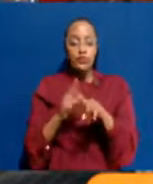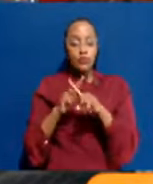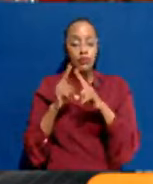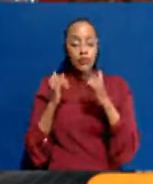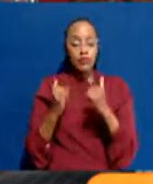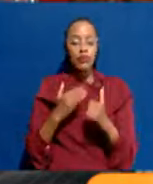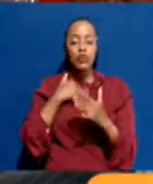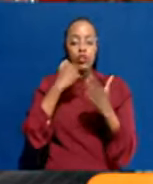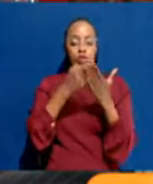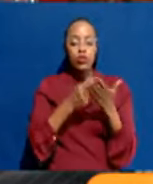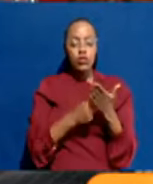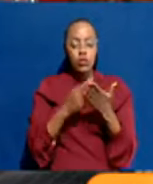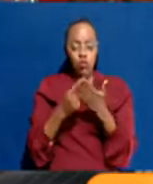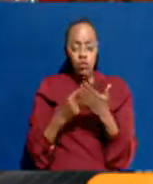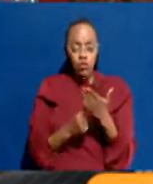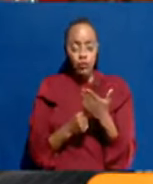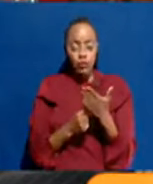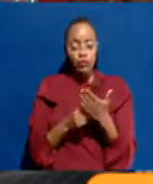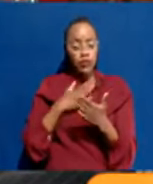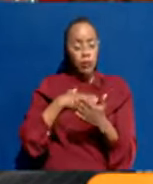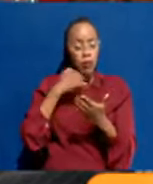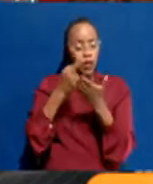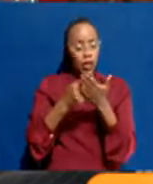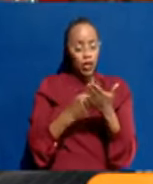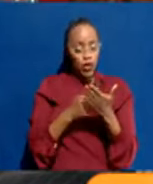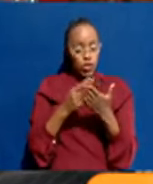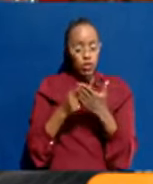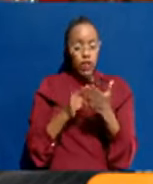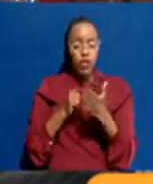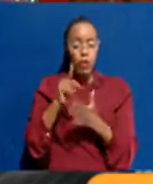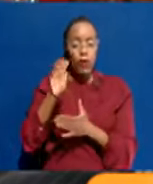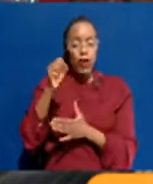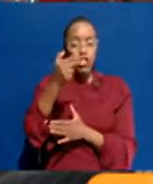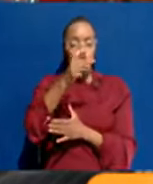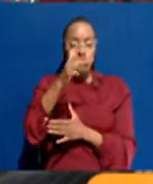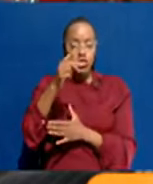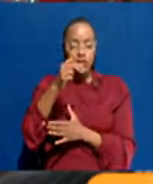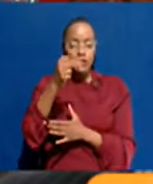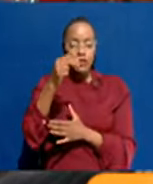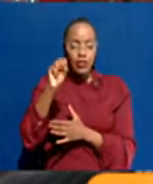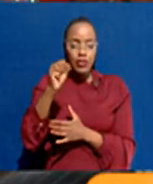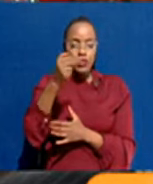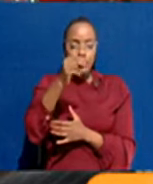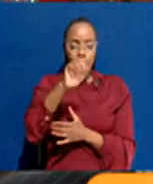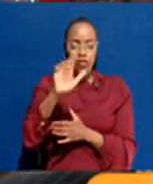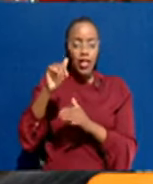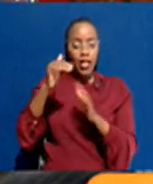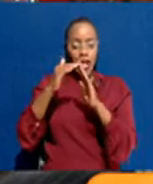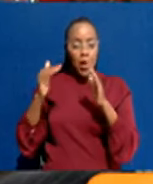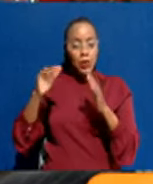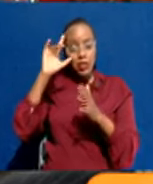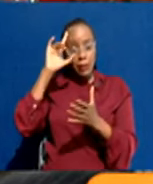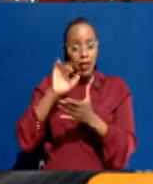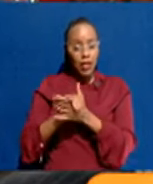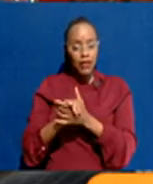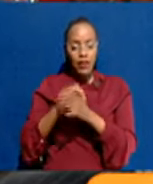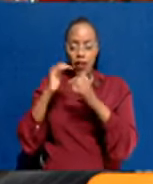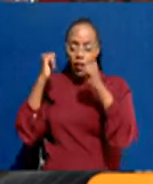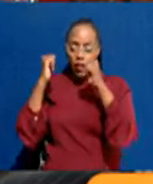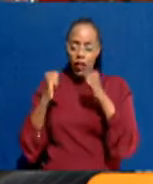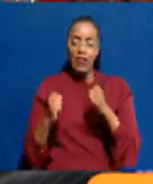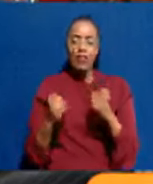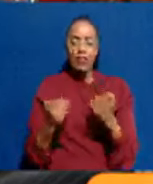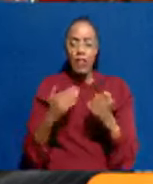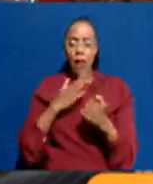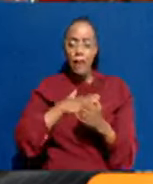I want to negotiate it. I'm negotiating to buy Shell House. You know, you couldn't believe it.